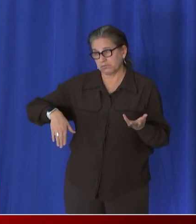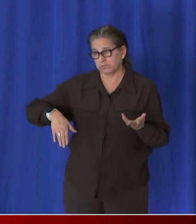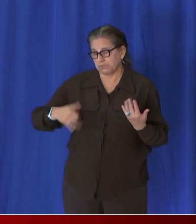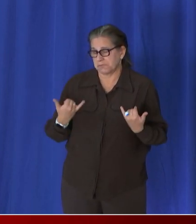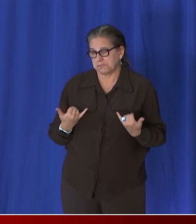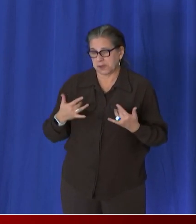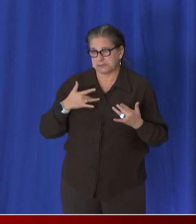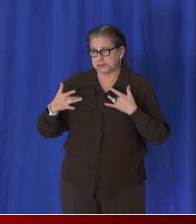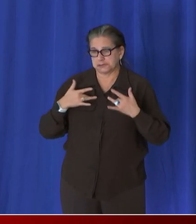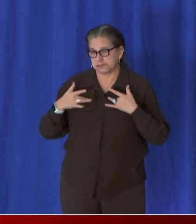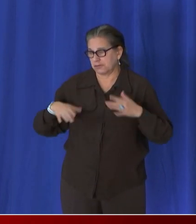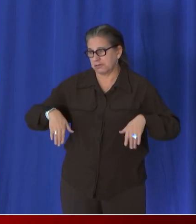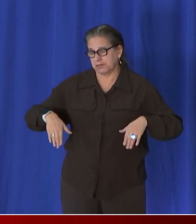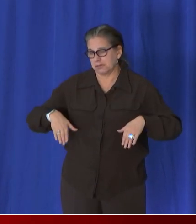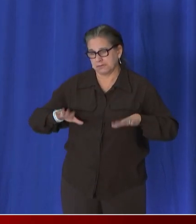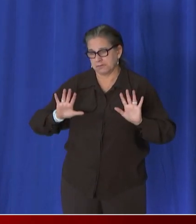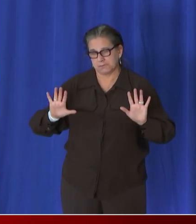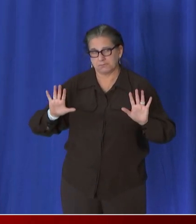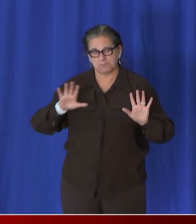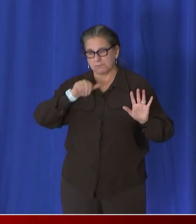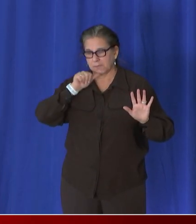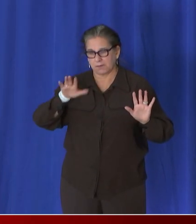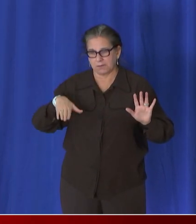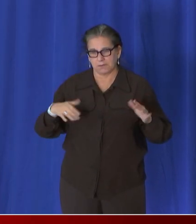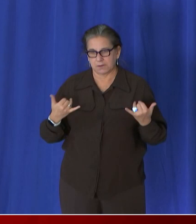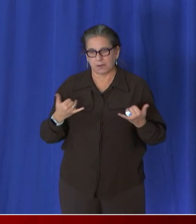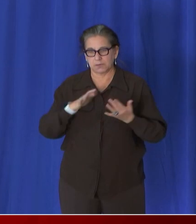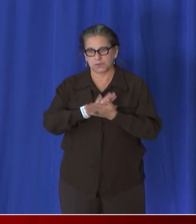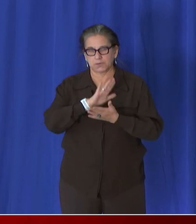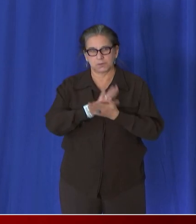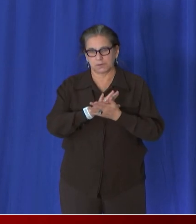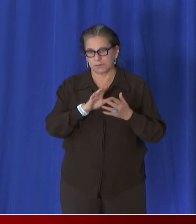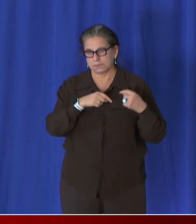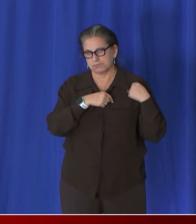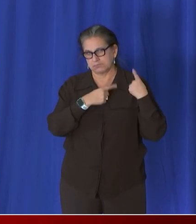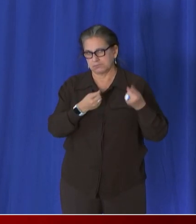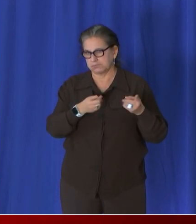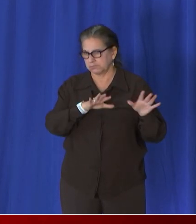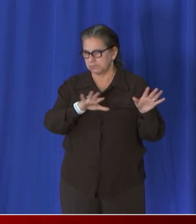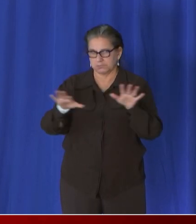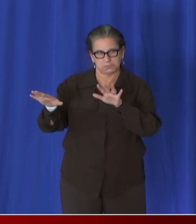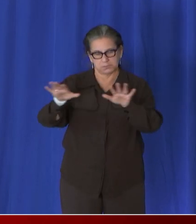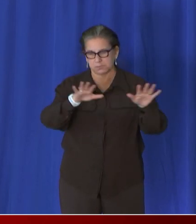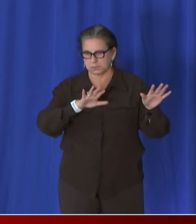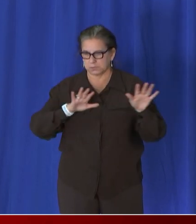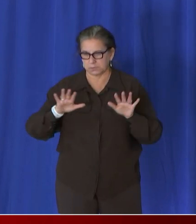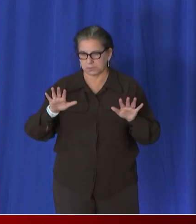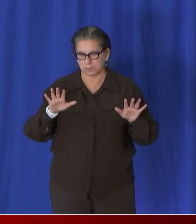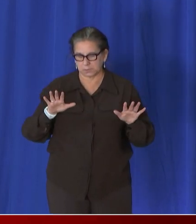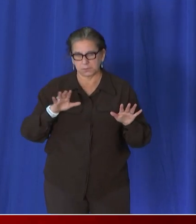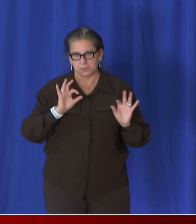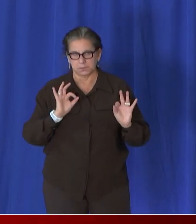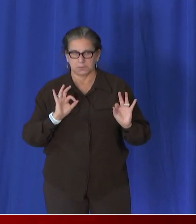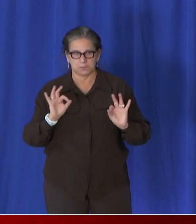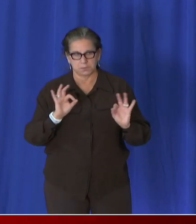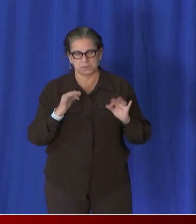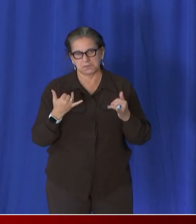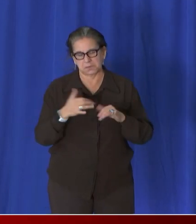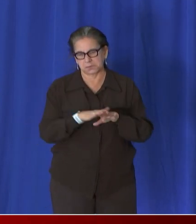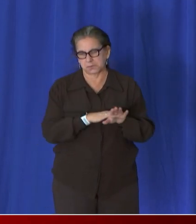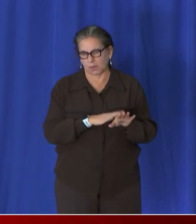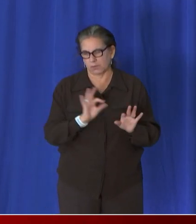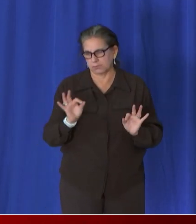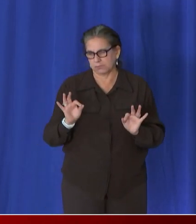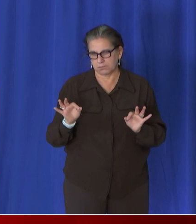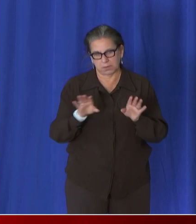but there could be some lag in terms of the anecdotal experience that people have and what gets actually reported and the time at which it